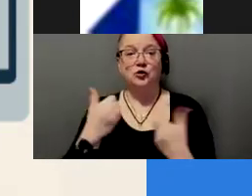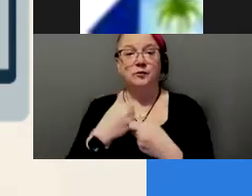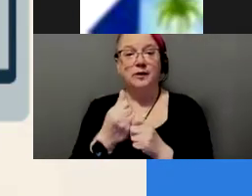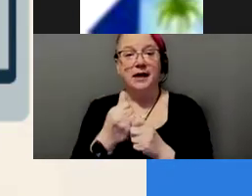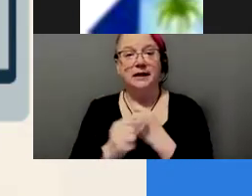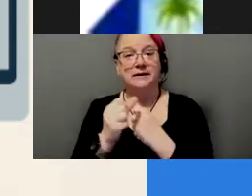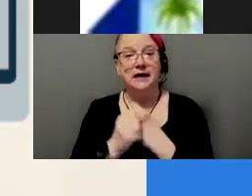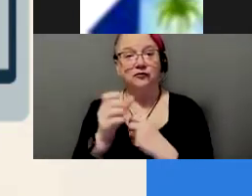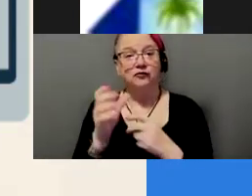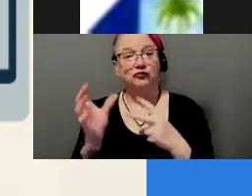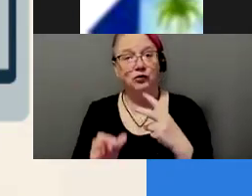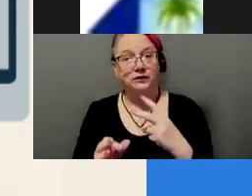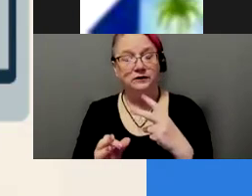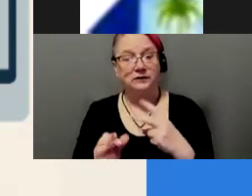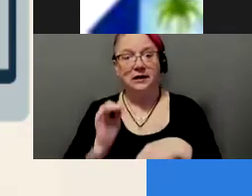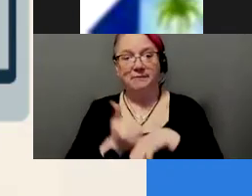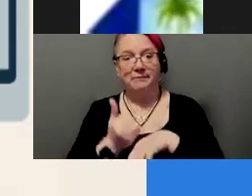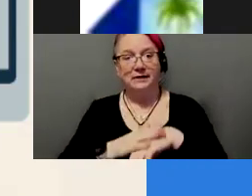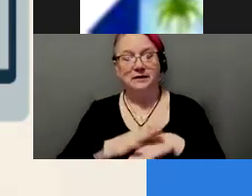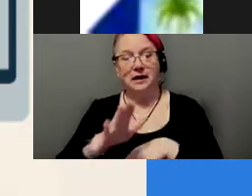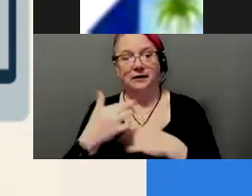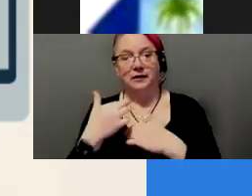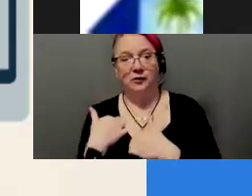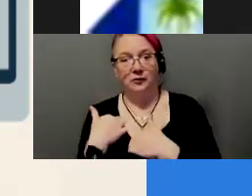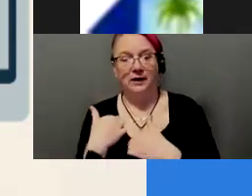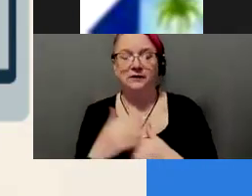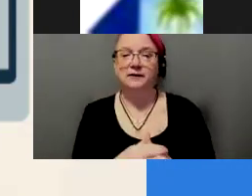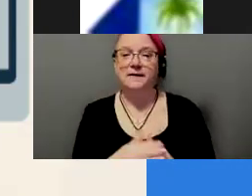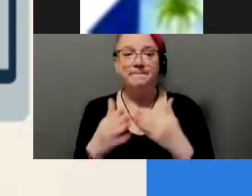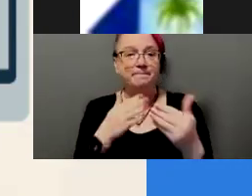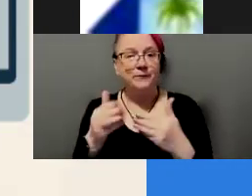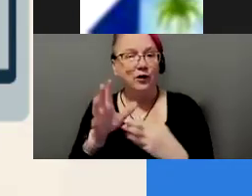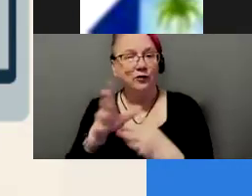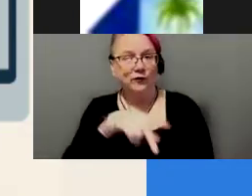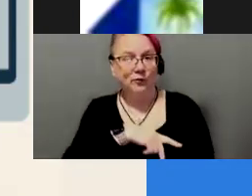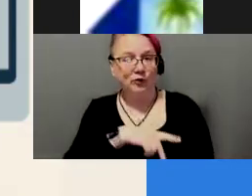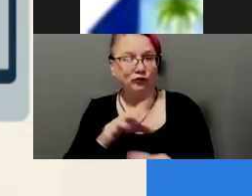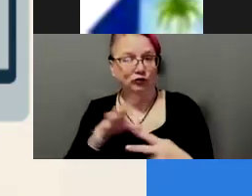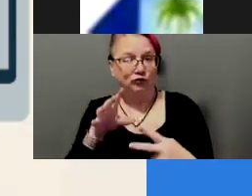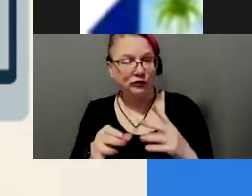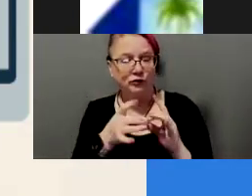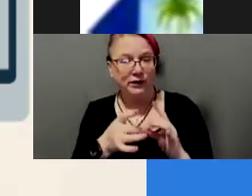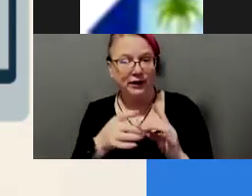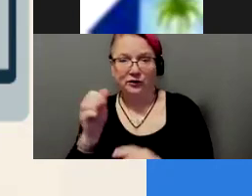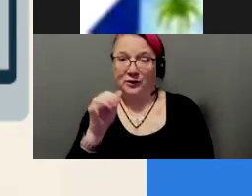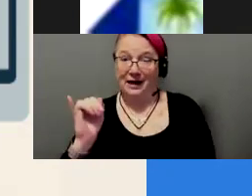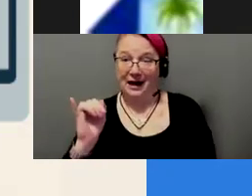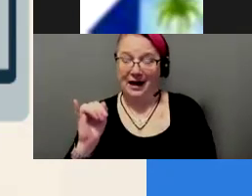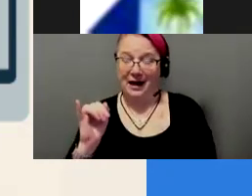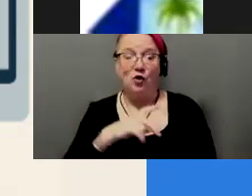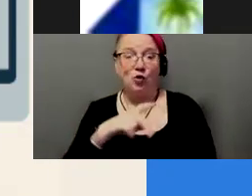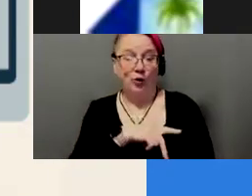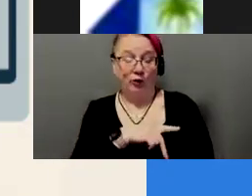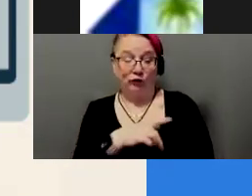choices based on its responses. Regardless of your personal choices related to AI or your personal feelings related to